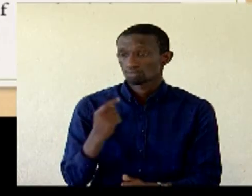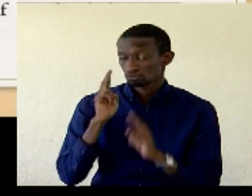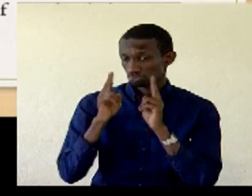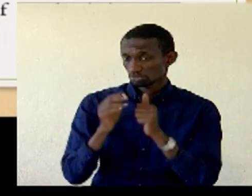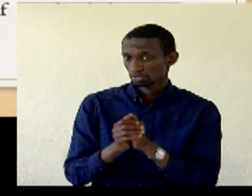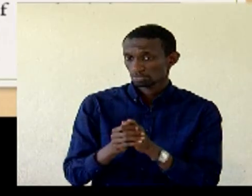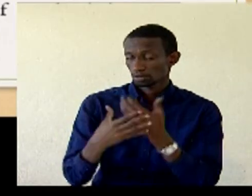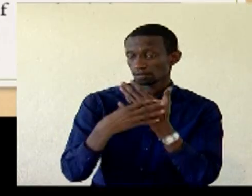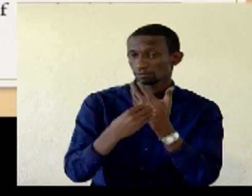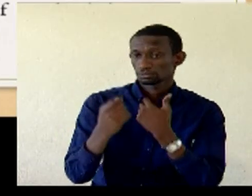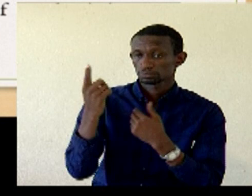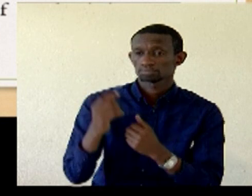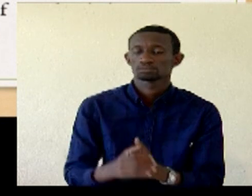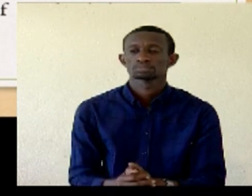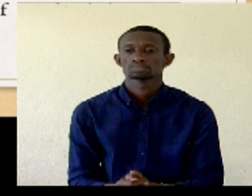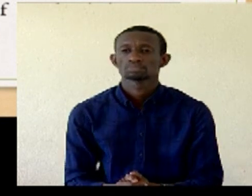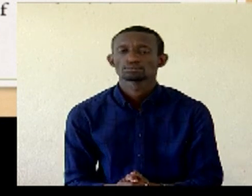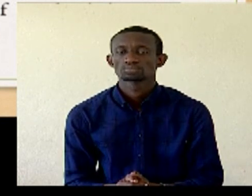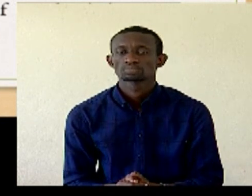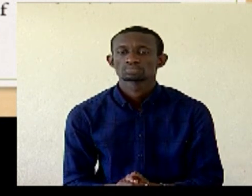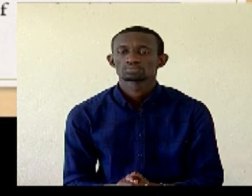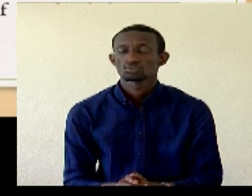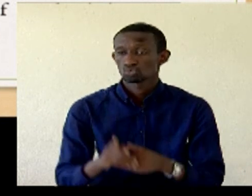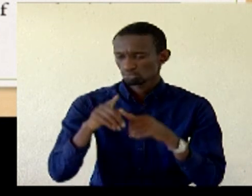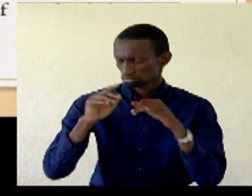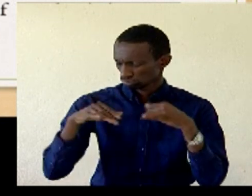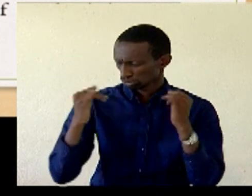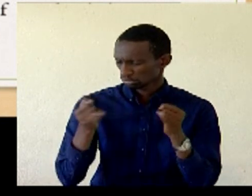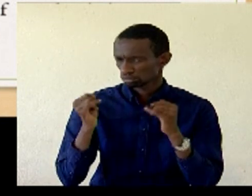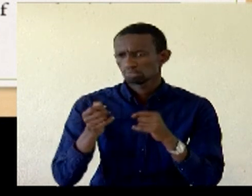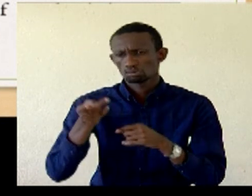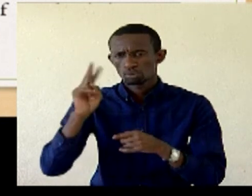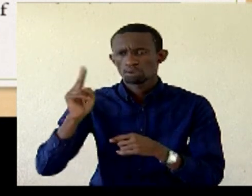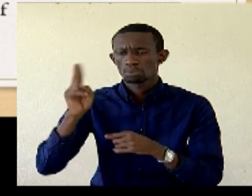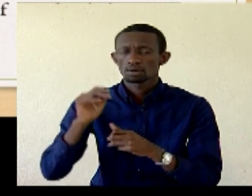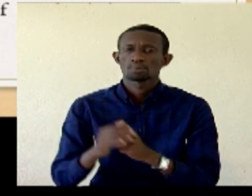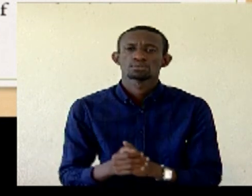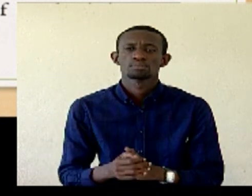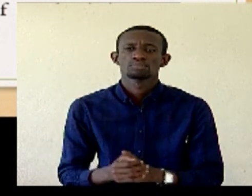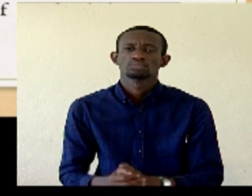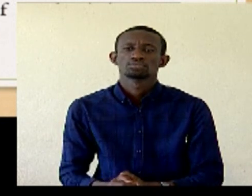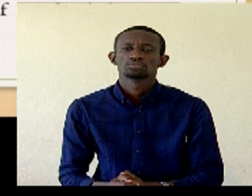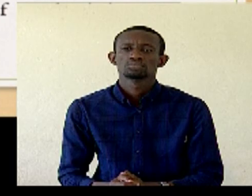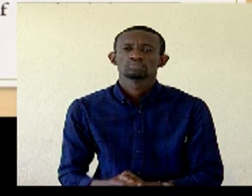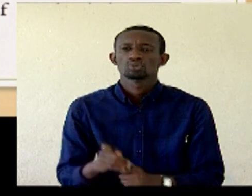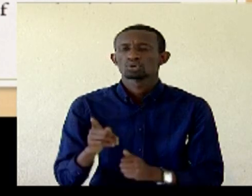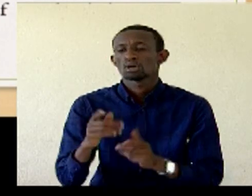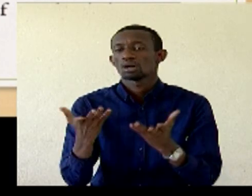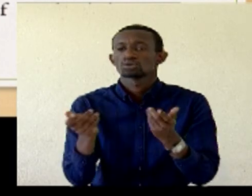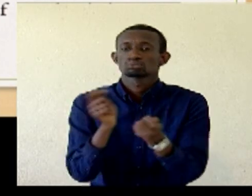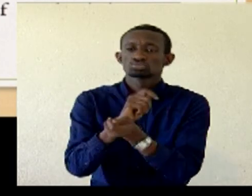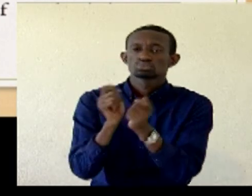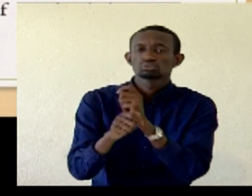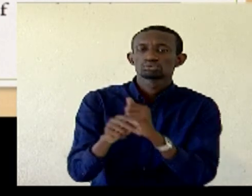that and then try to answer those questions. Outline how you would convert nitrobenzene into